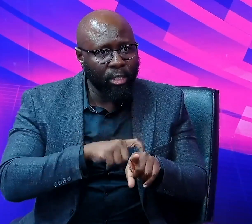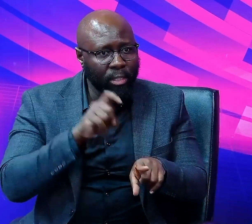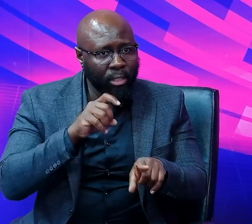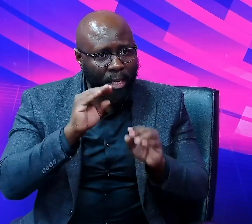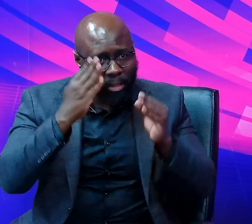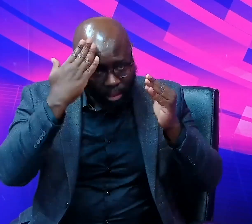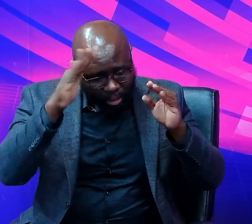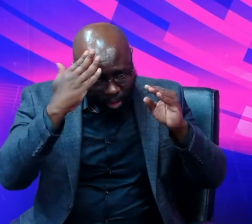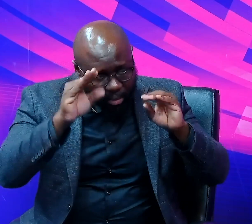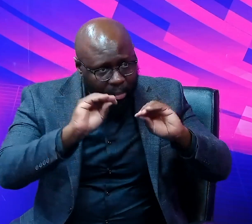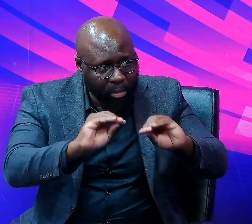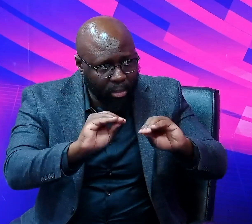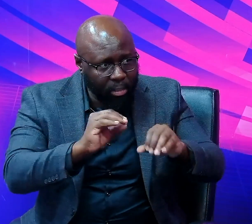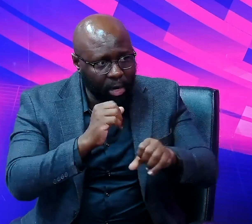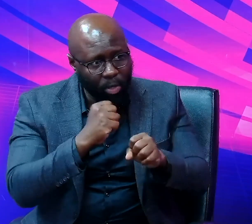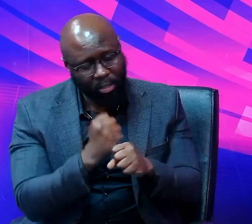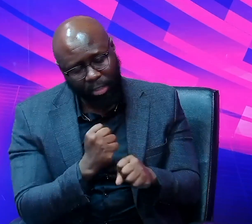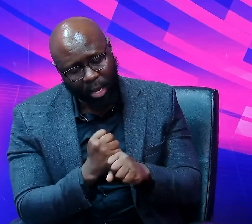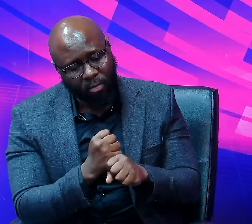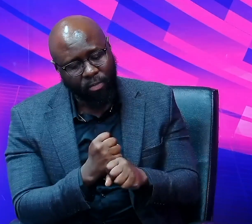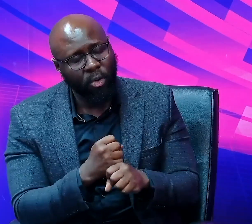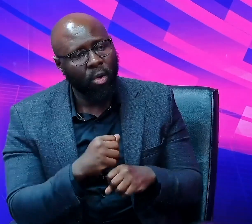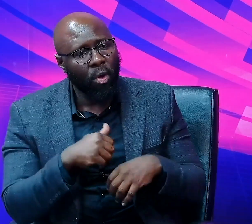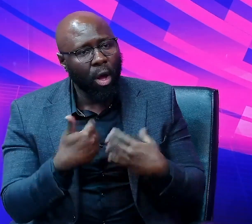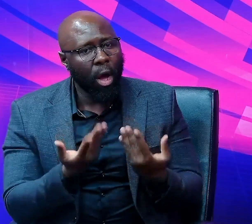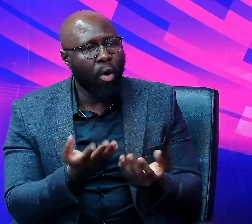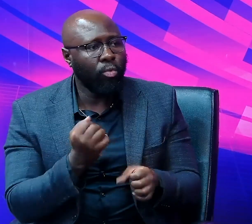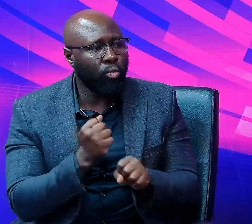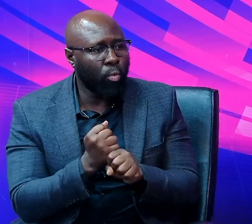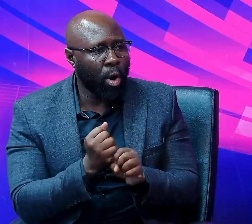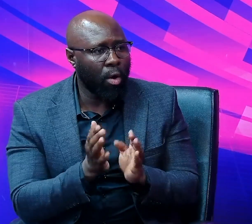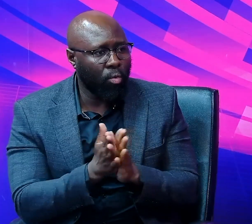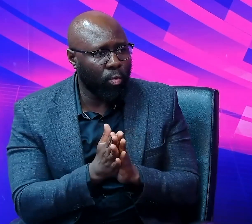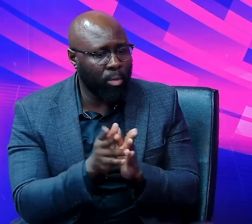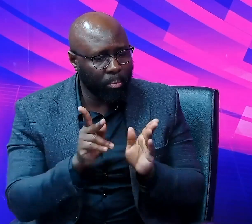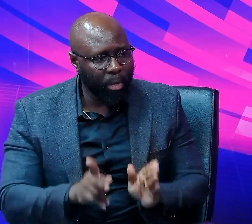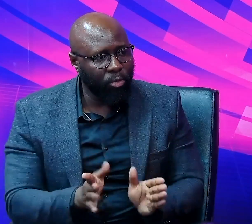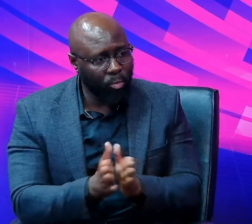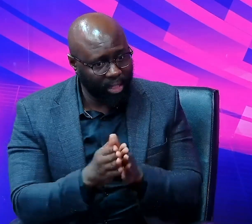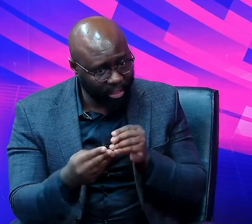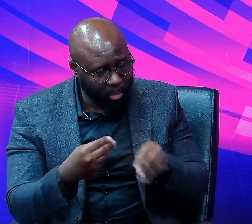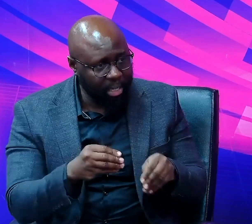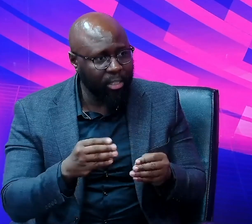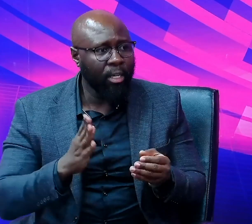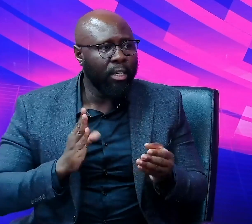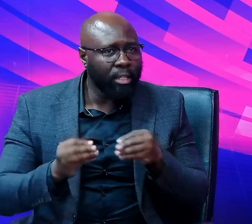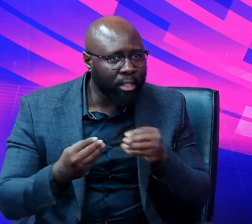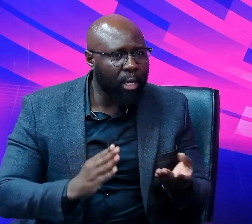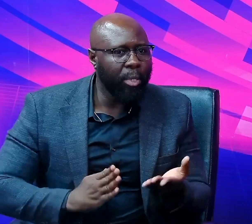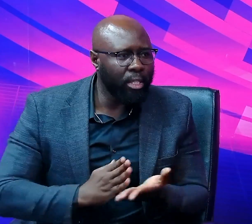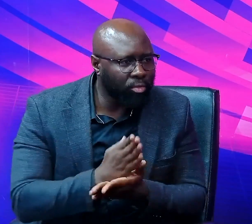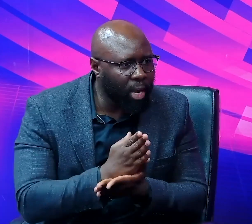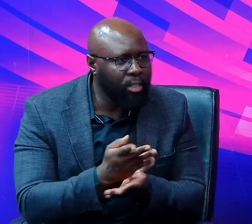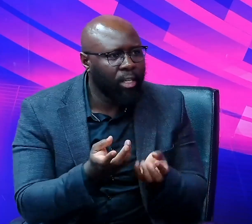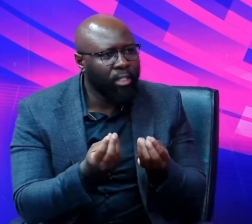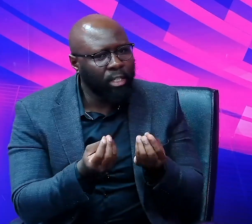time, we sensitize our staff on how to work with persons with